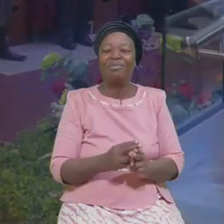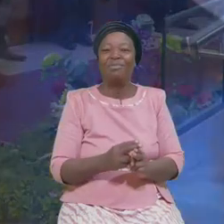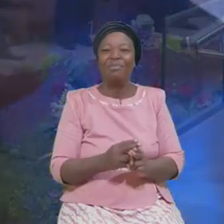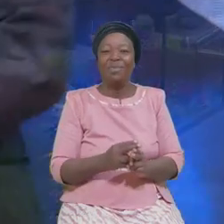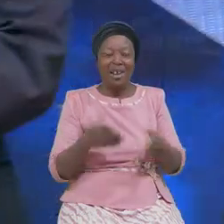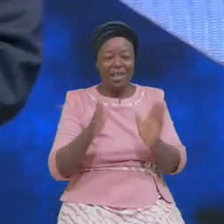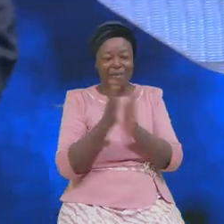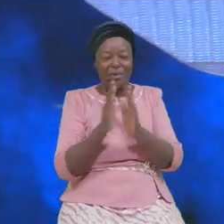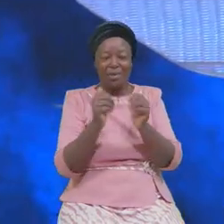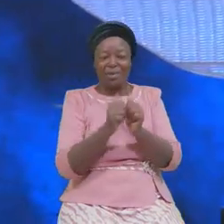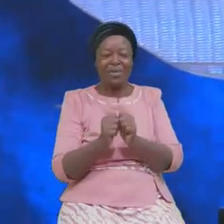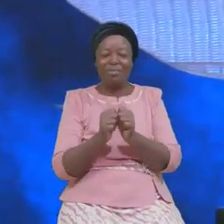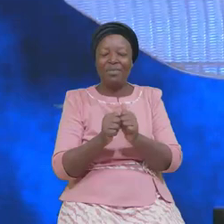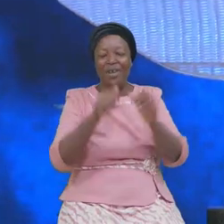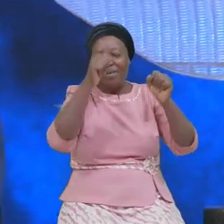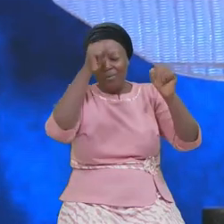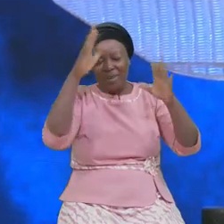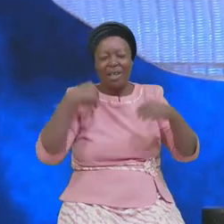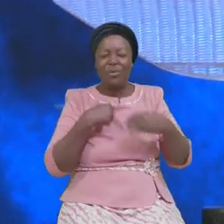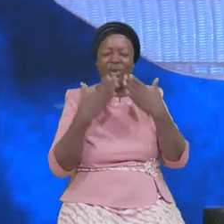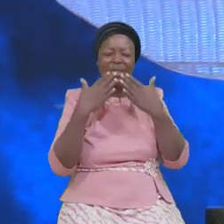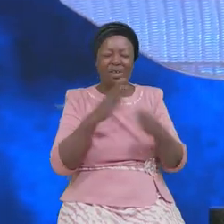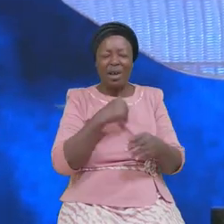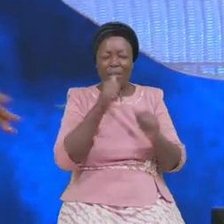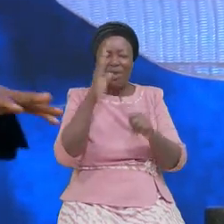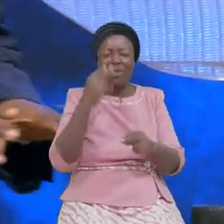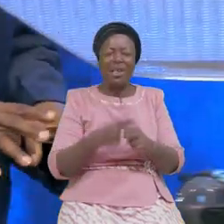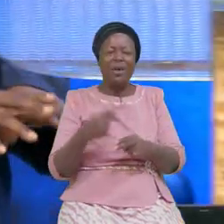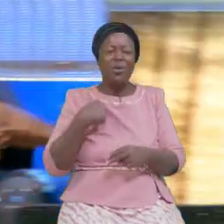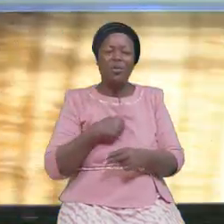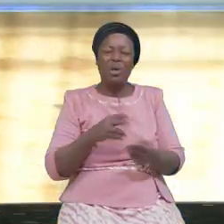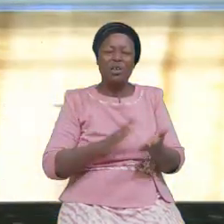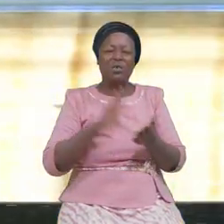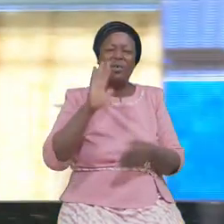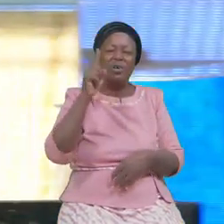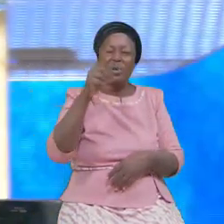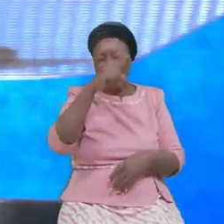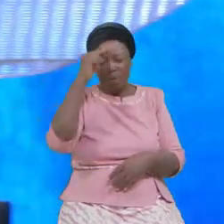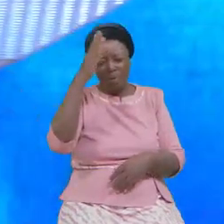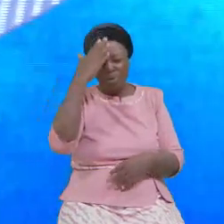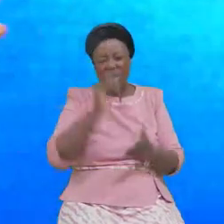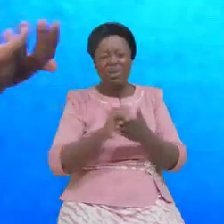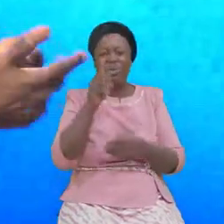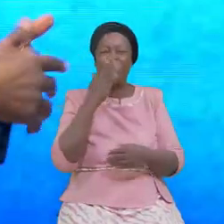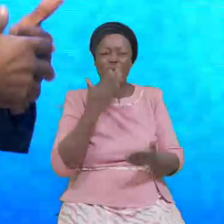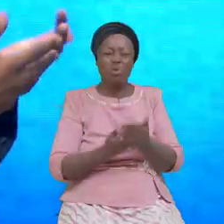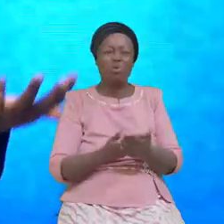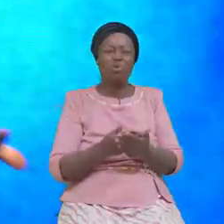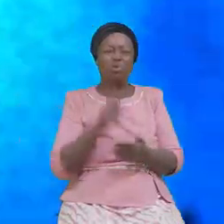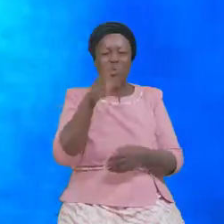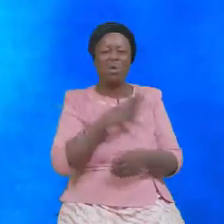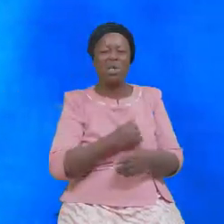Let's pray together. Father, we thank you and bless your name. We glorify you because we know you're a good God, a loving God,